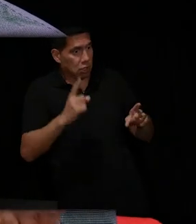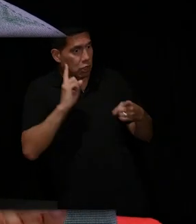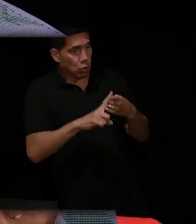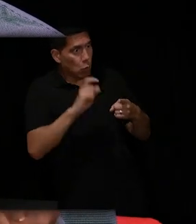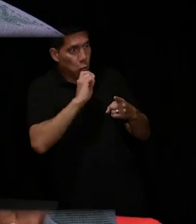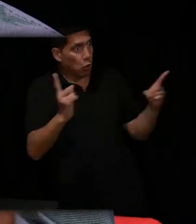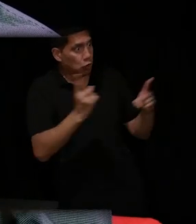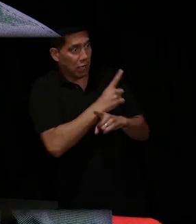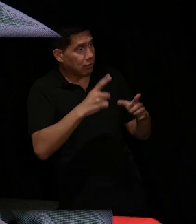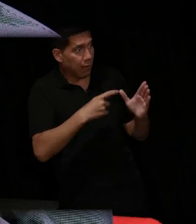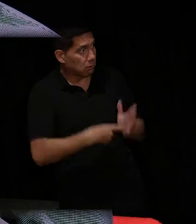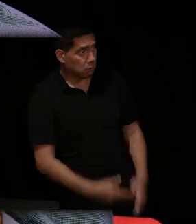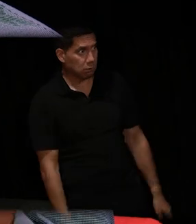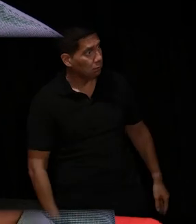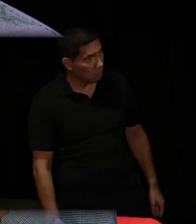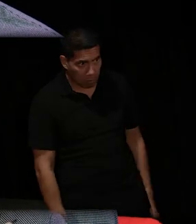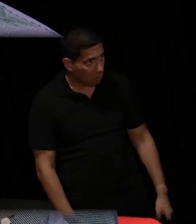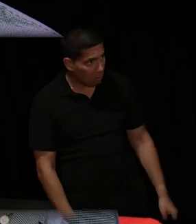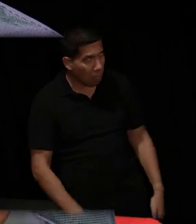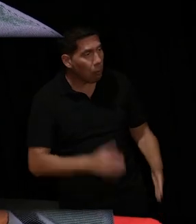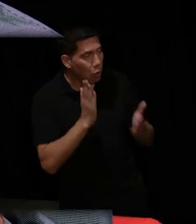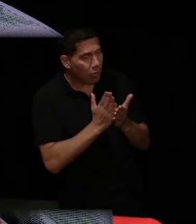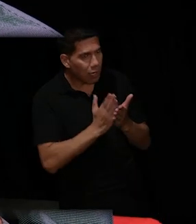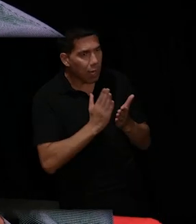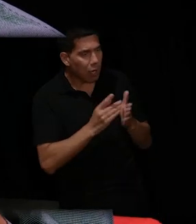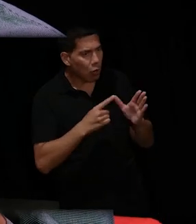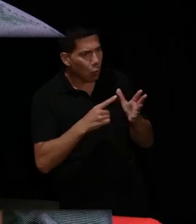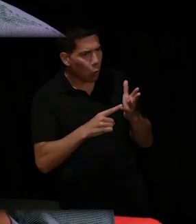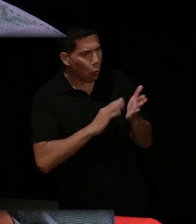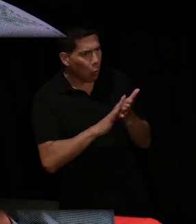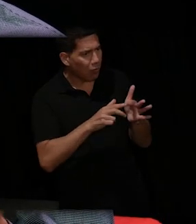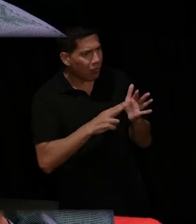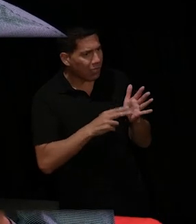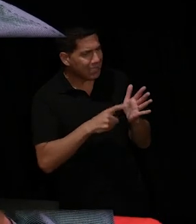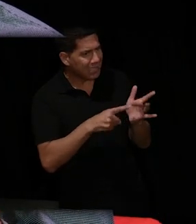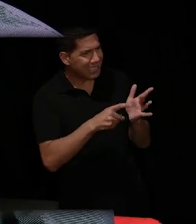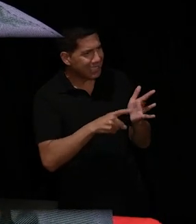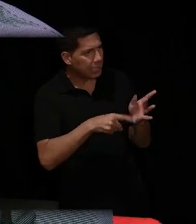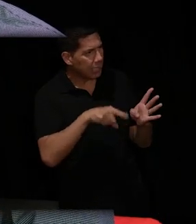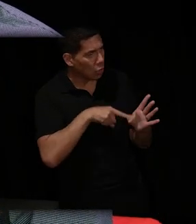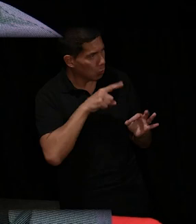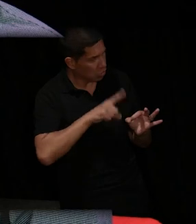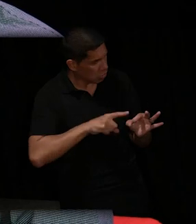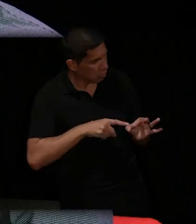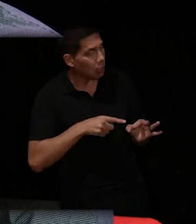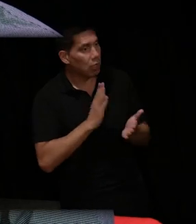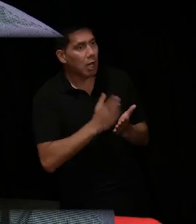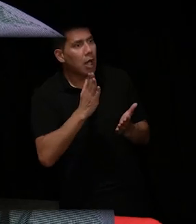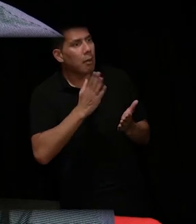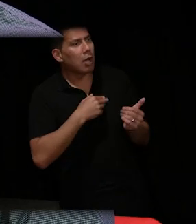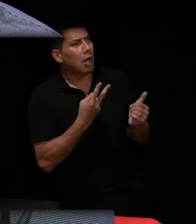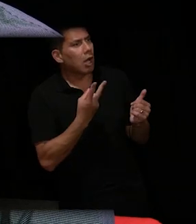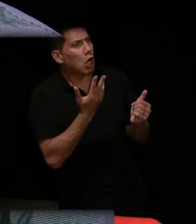the thing about the authenticity question, the American people, 90% of them, not 90%, close to 90% of